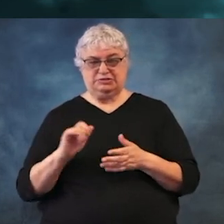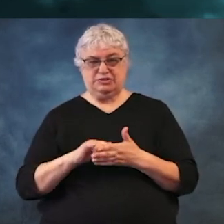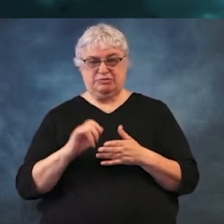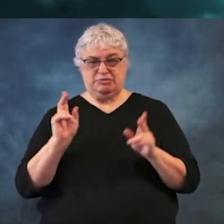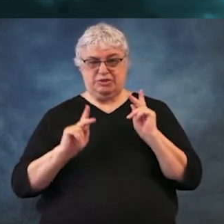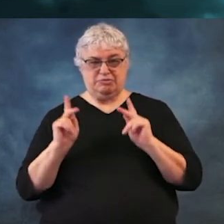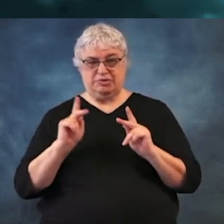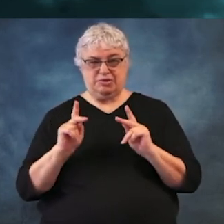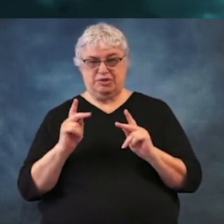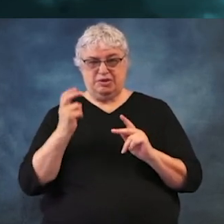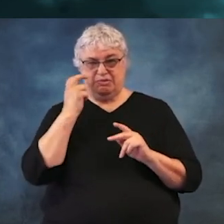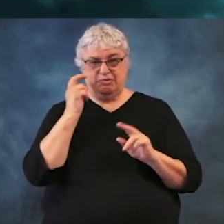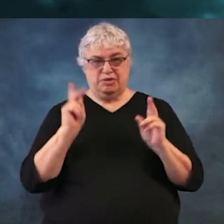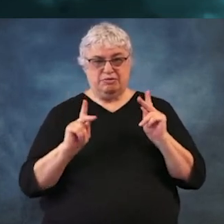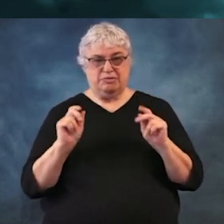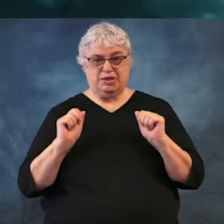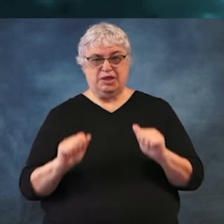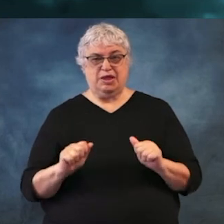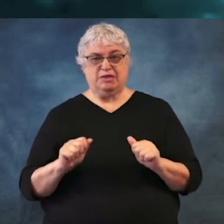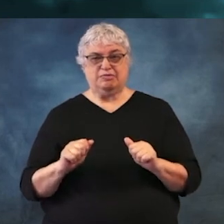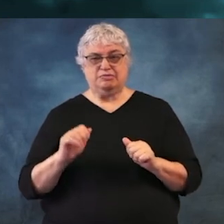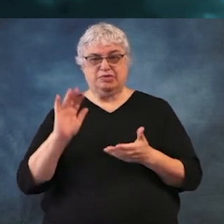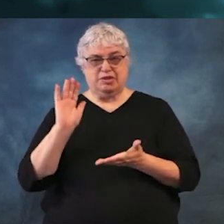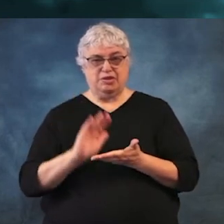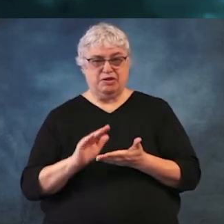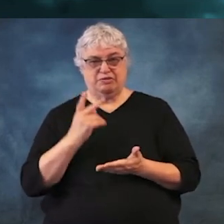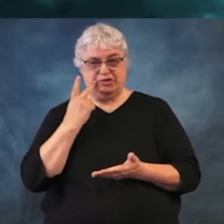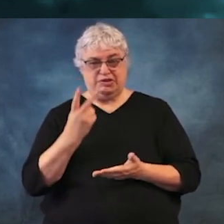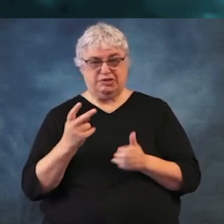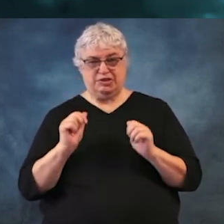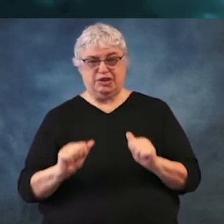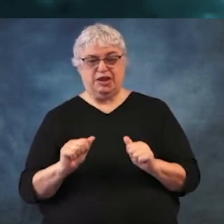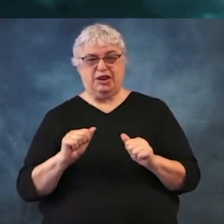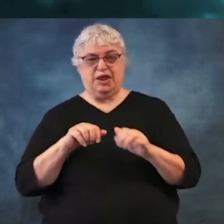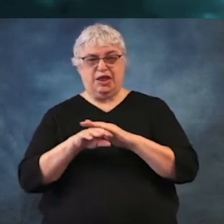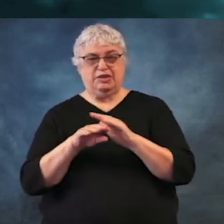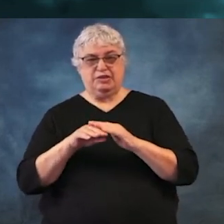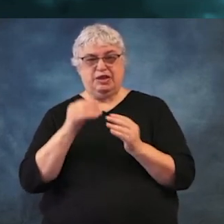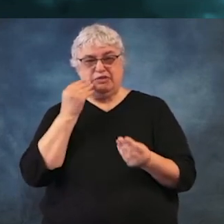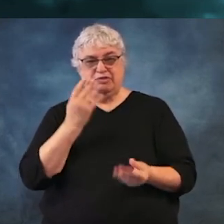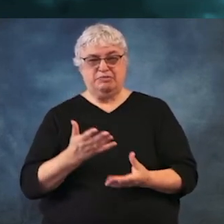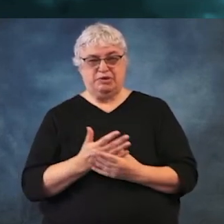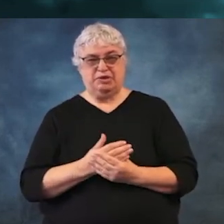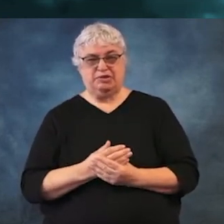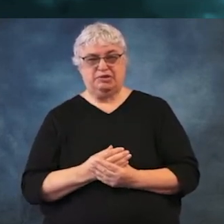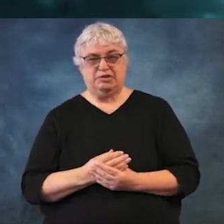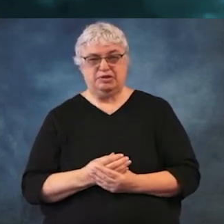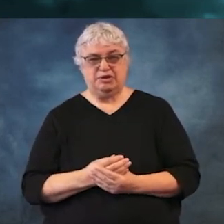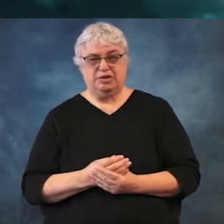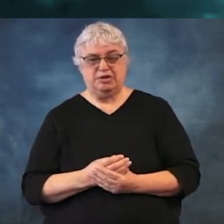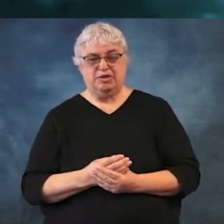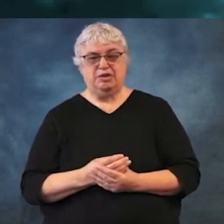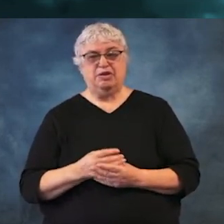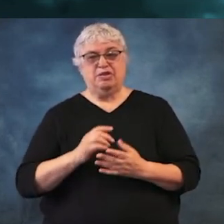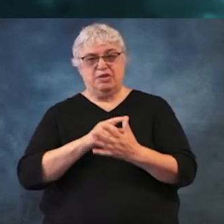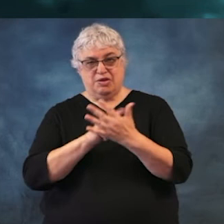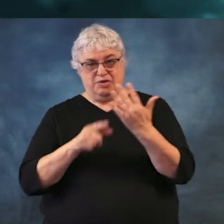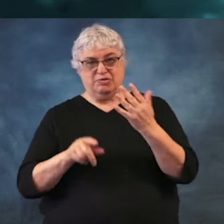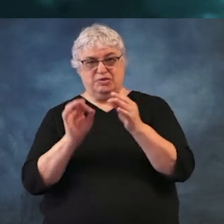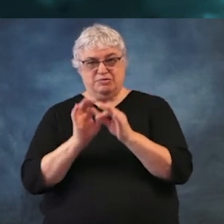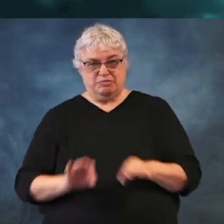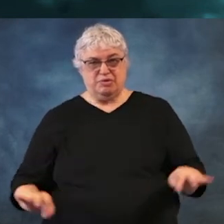that people, blind people and people with low vision, can access the information non-visually. I think all of those